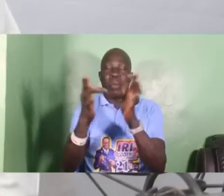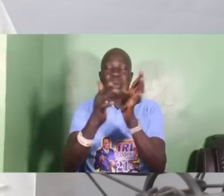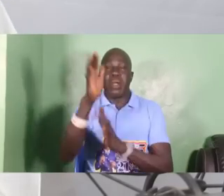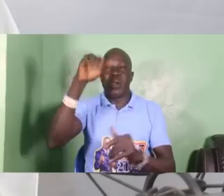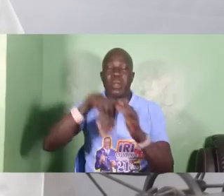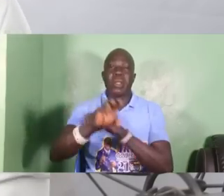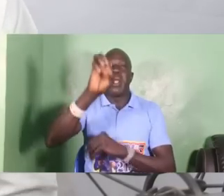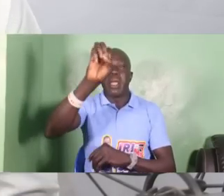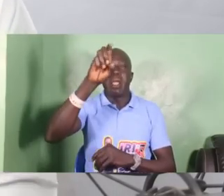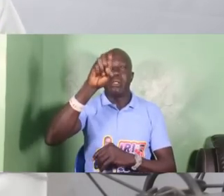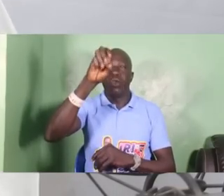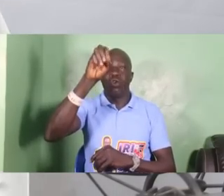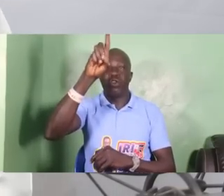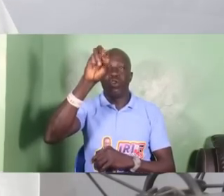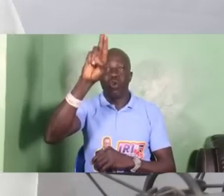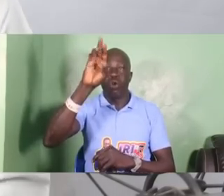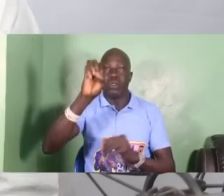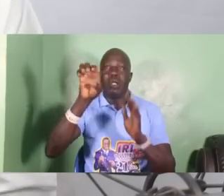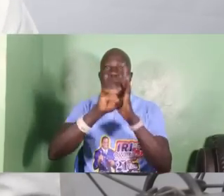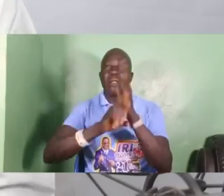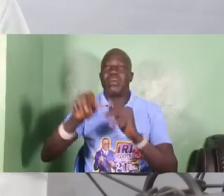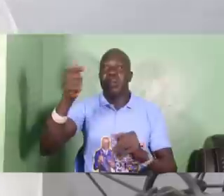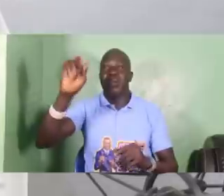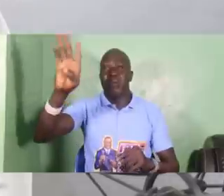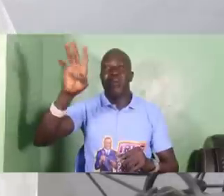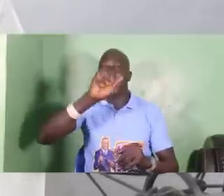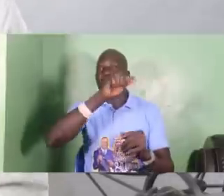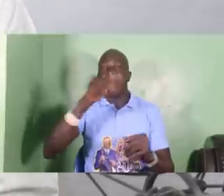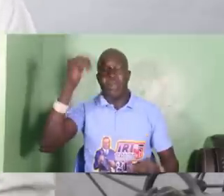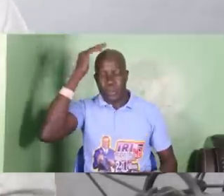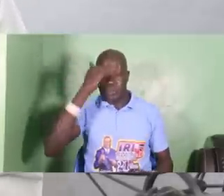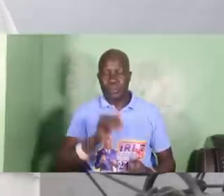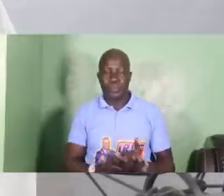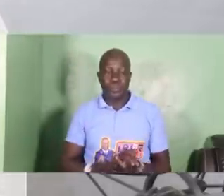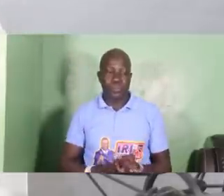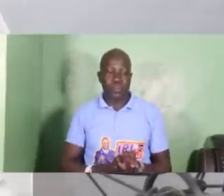Exodus, chapter 23, verse 25.